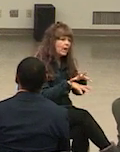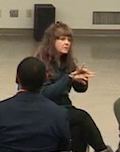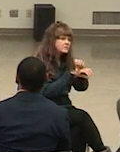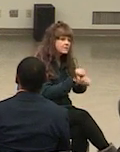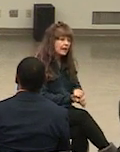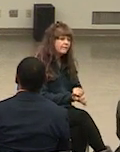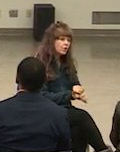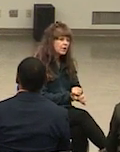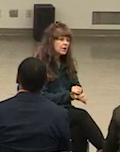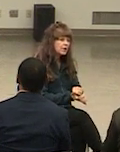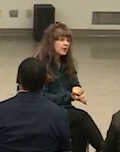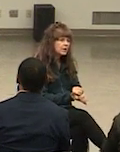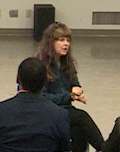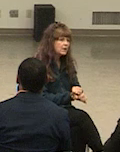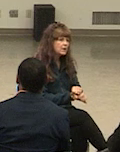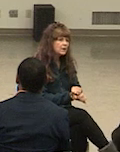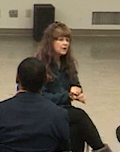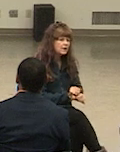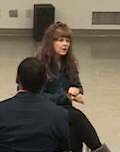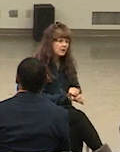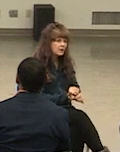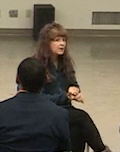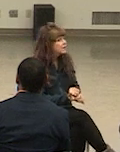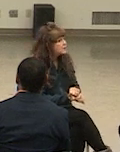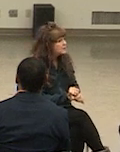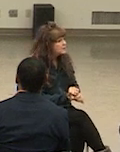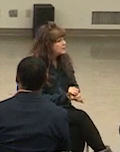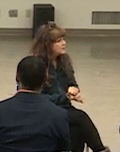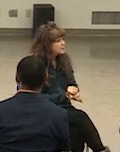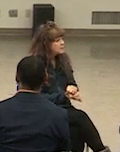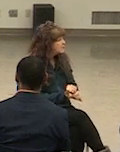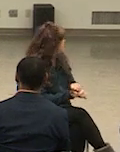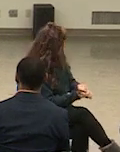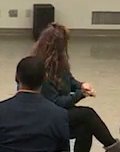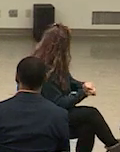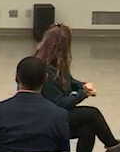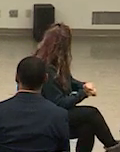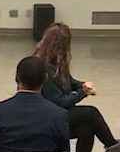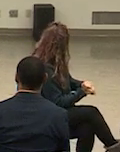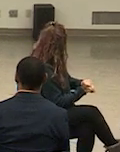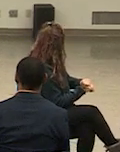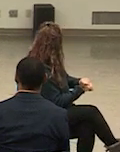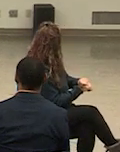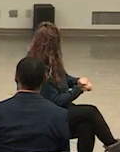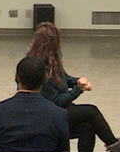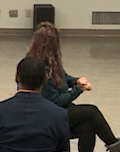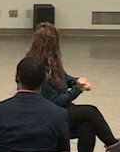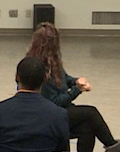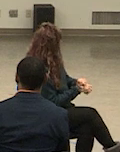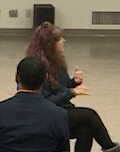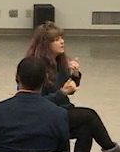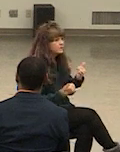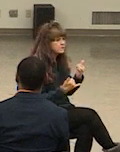prison industrial complex, right? That again, these are things happening in the here and now that continue to